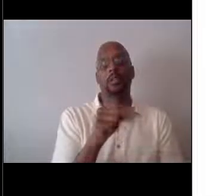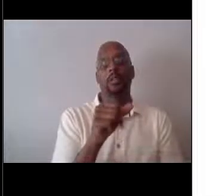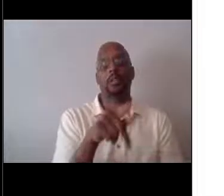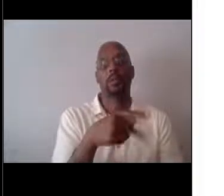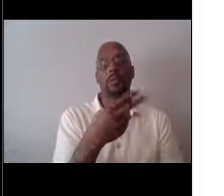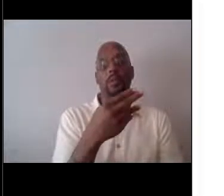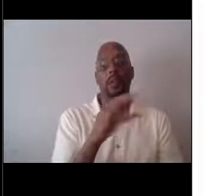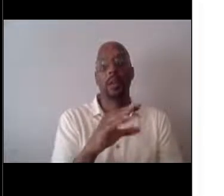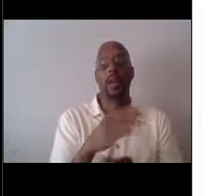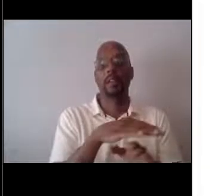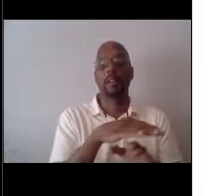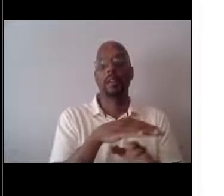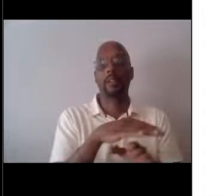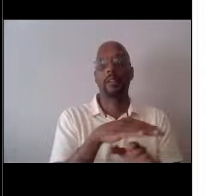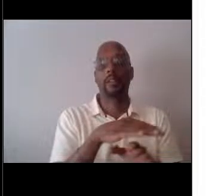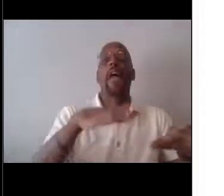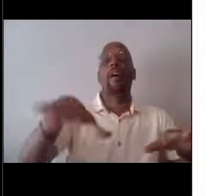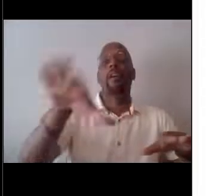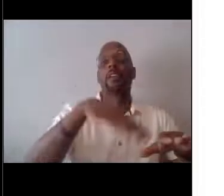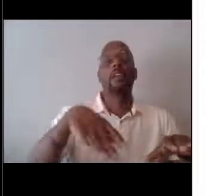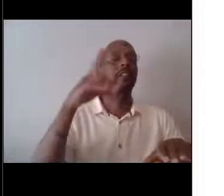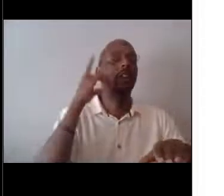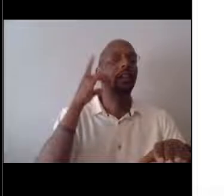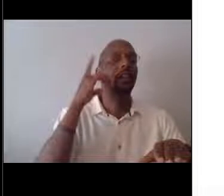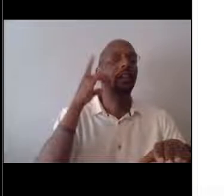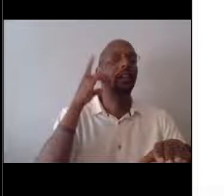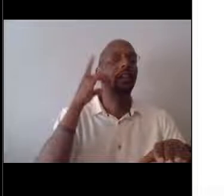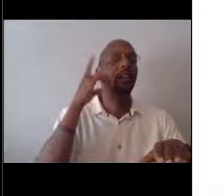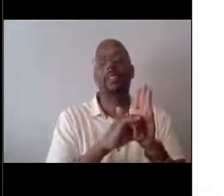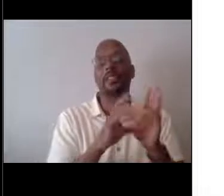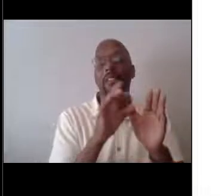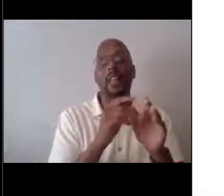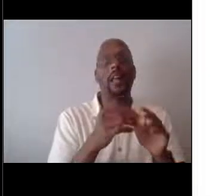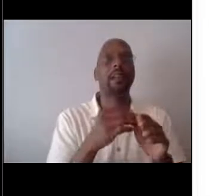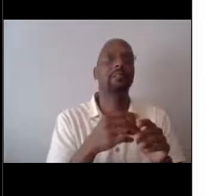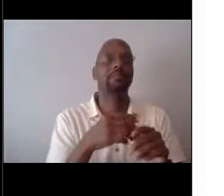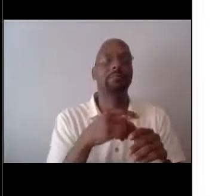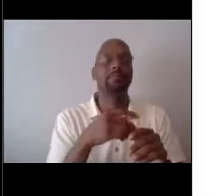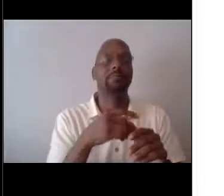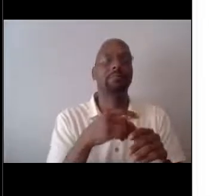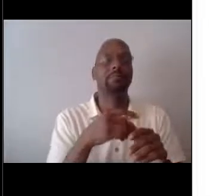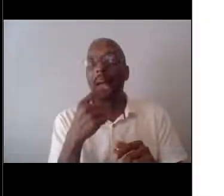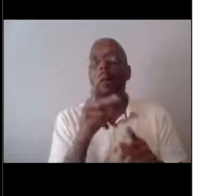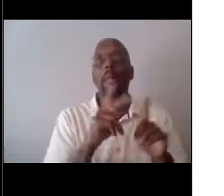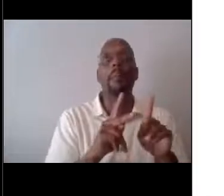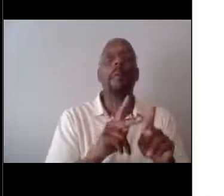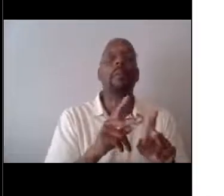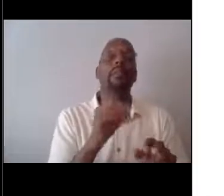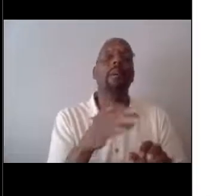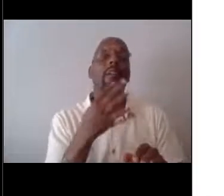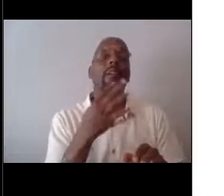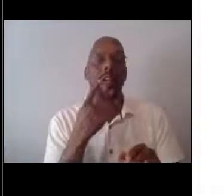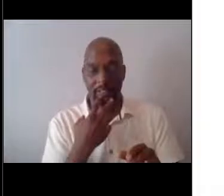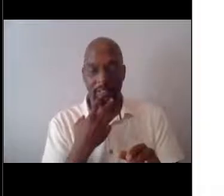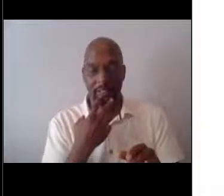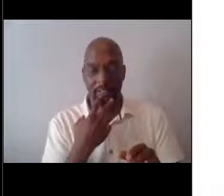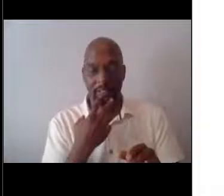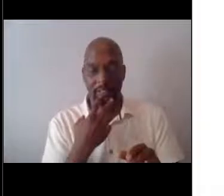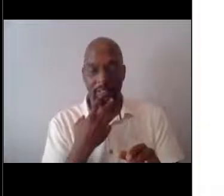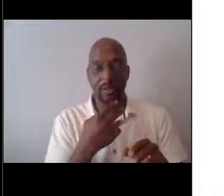They represent or identify as being Black, Indigenous, or a person of color. We do have former members from